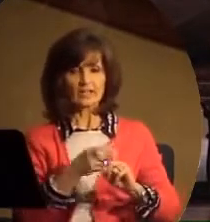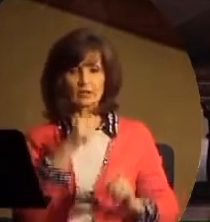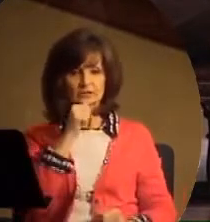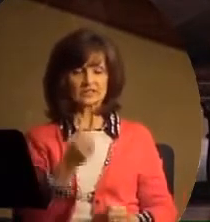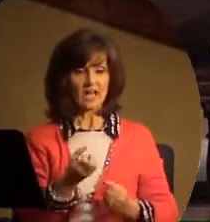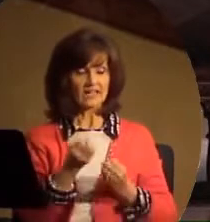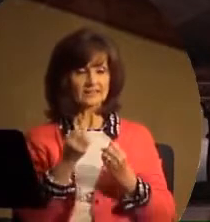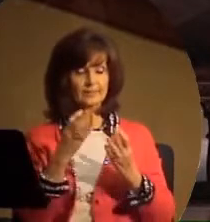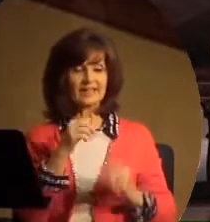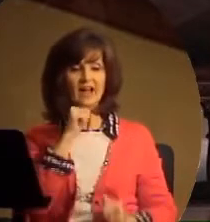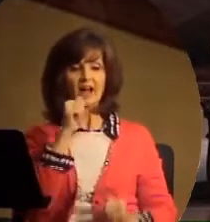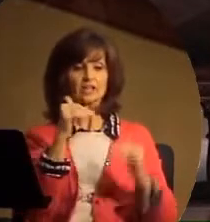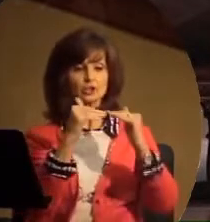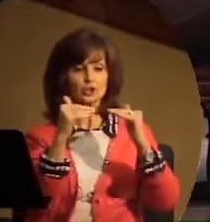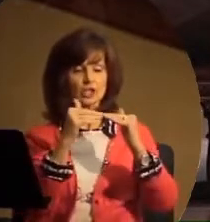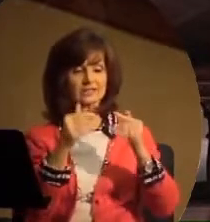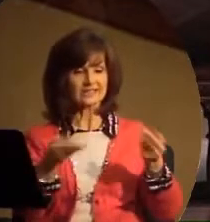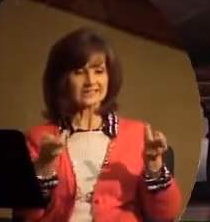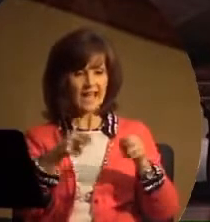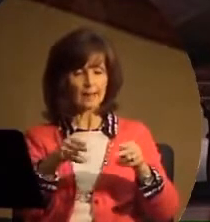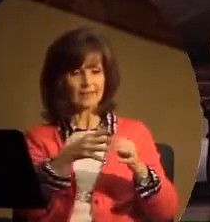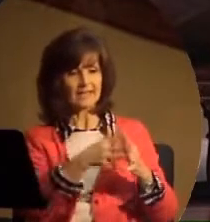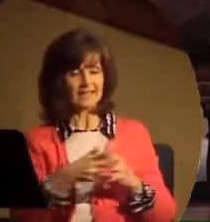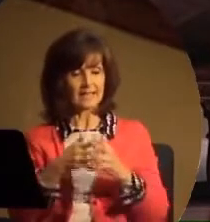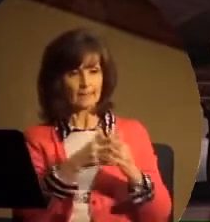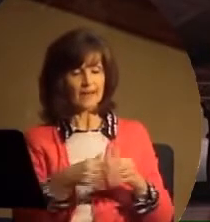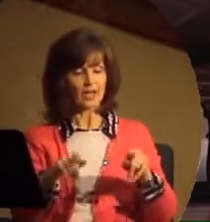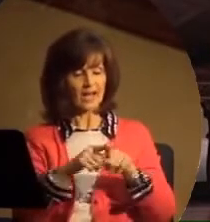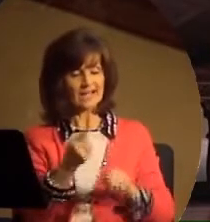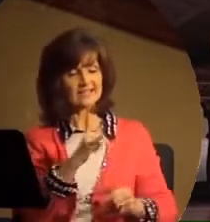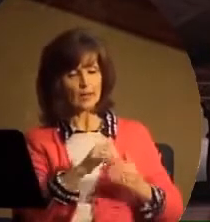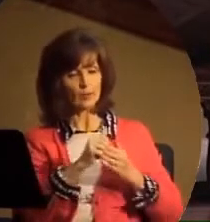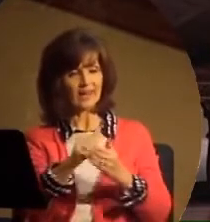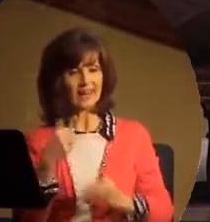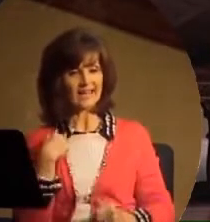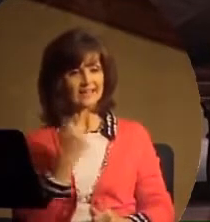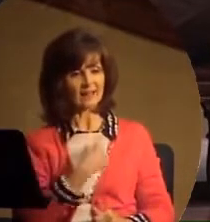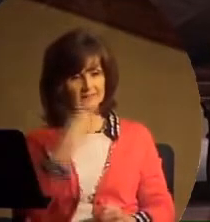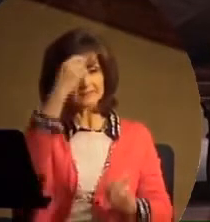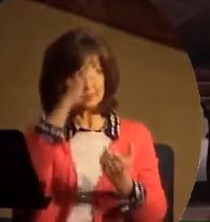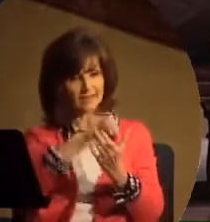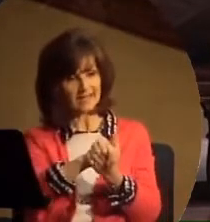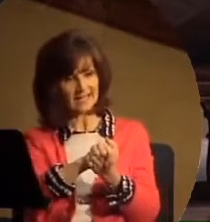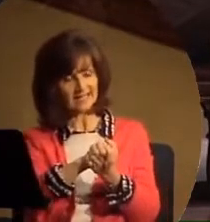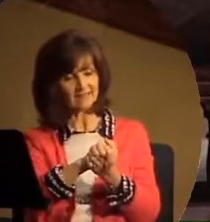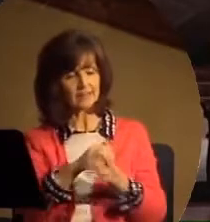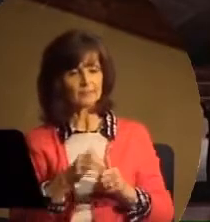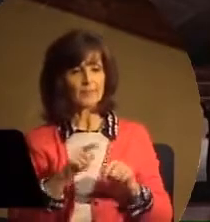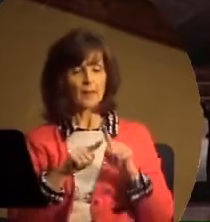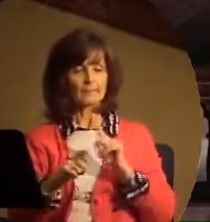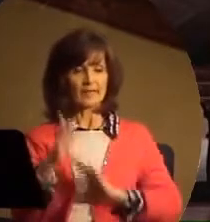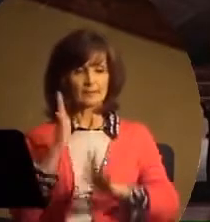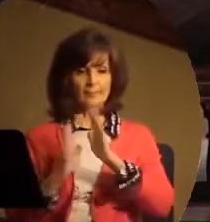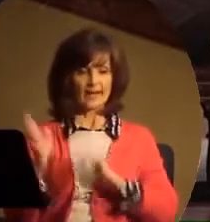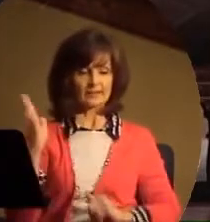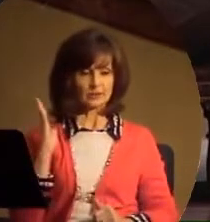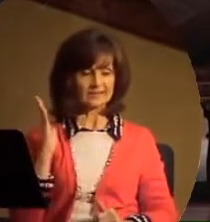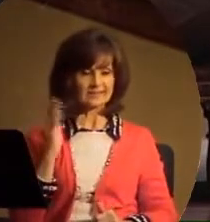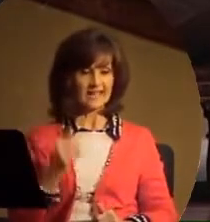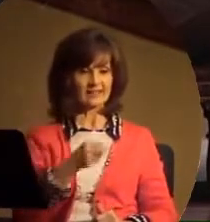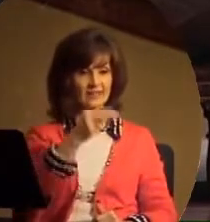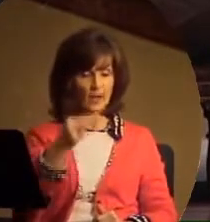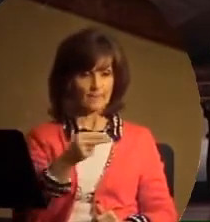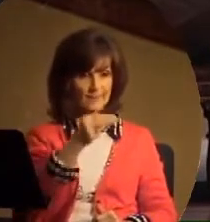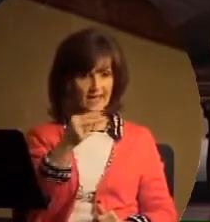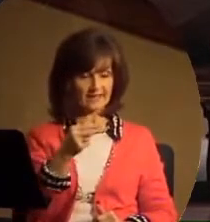not near as many injustices going on in America as they would have us lead us to believe. Can I have an amen? But back during the day of